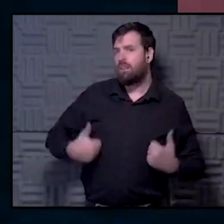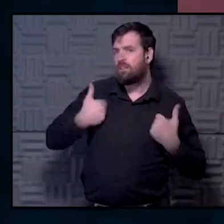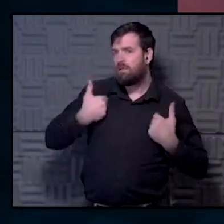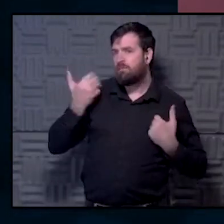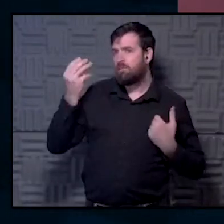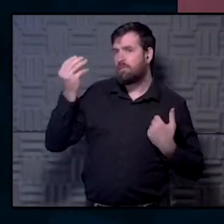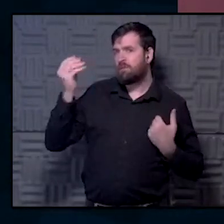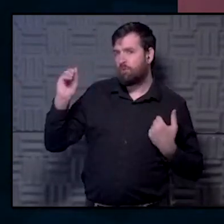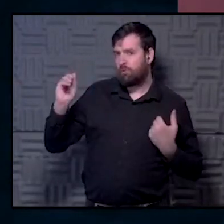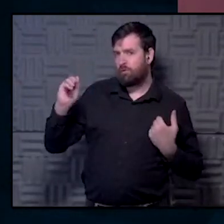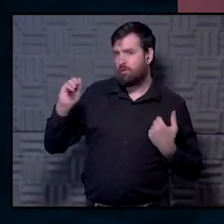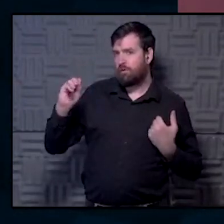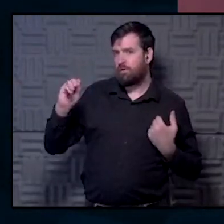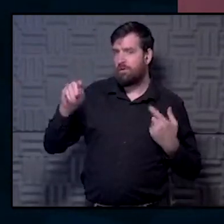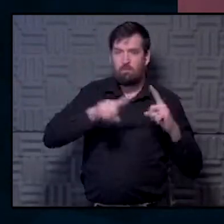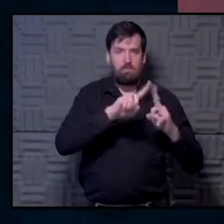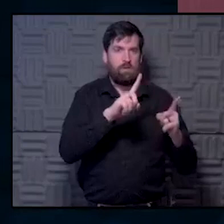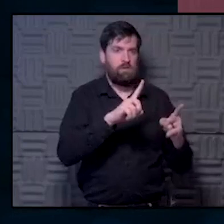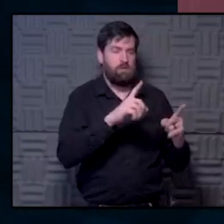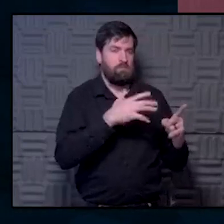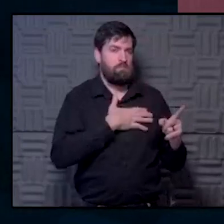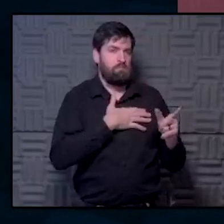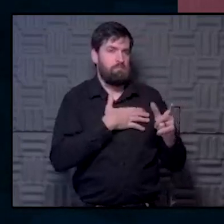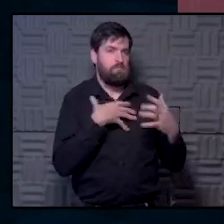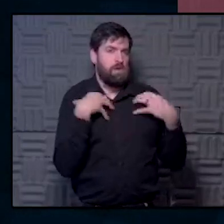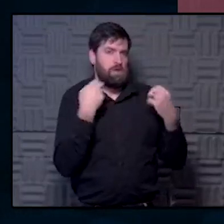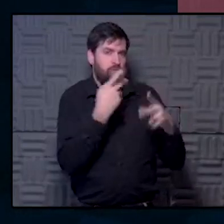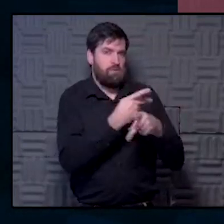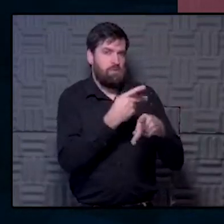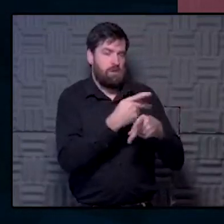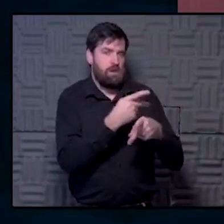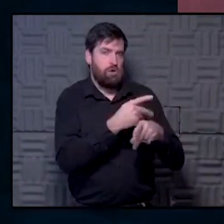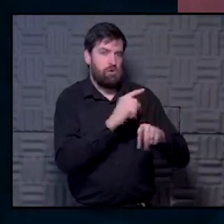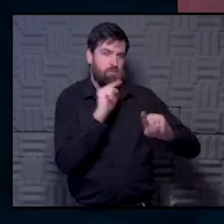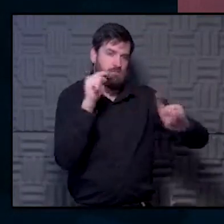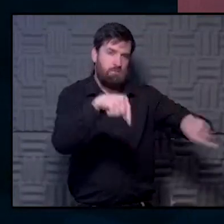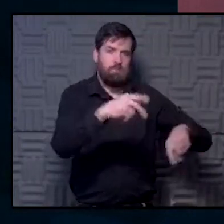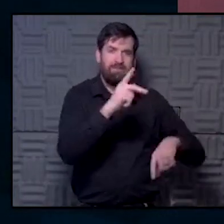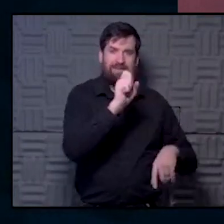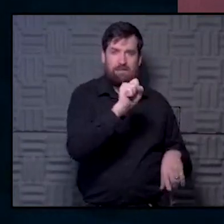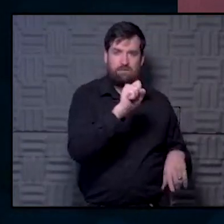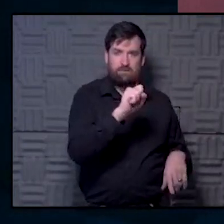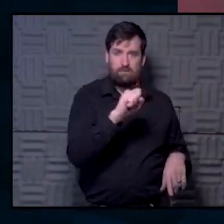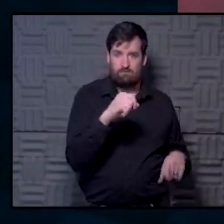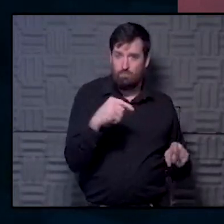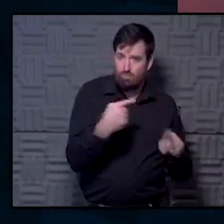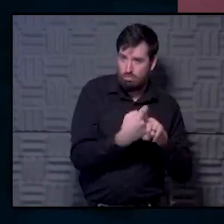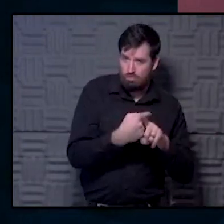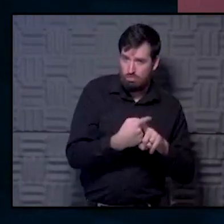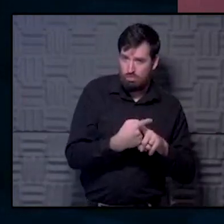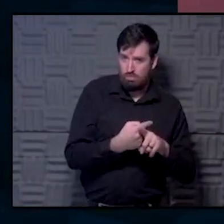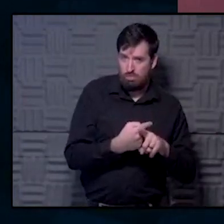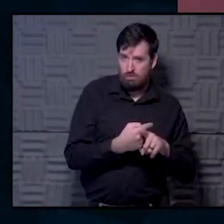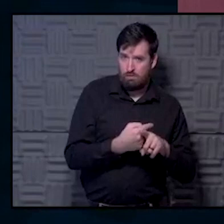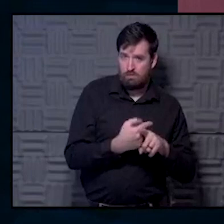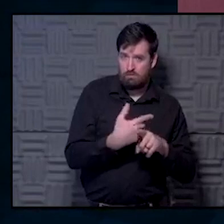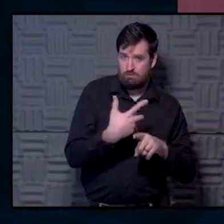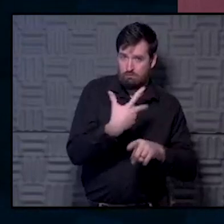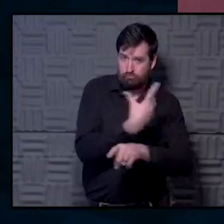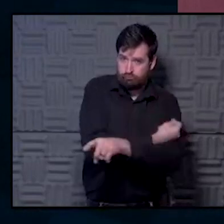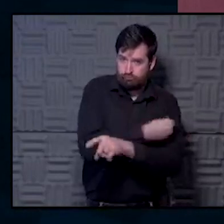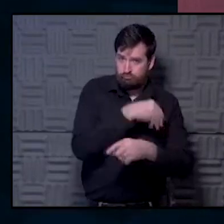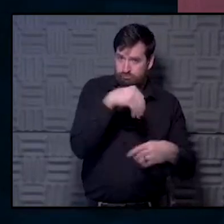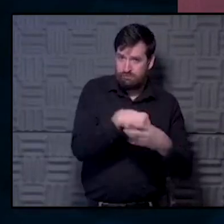Missouri but receive my health care in Kansas at your facility? Is it a problem if I get my vaccine